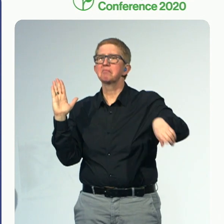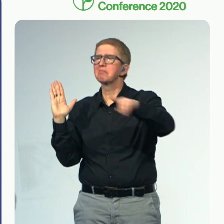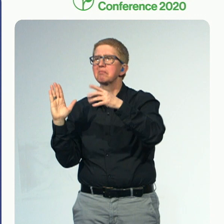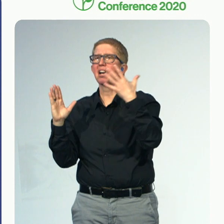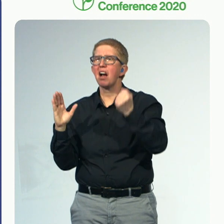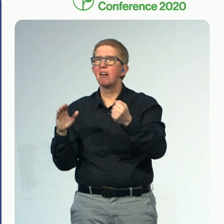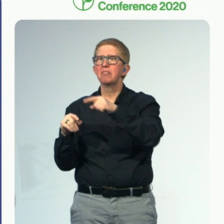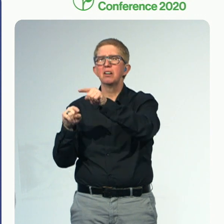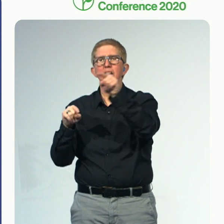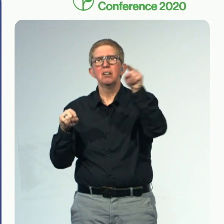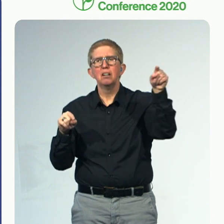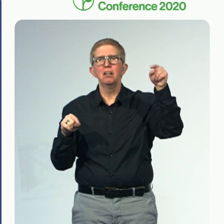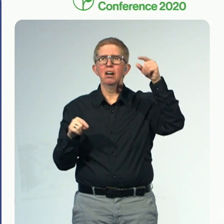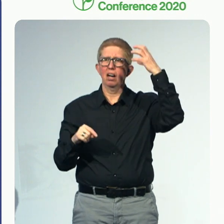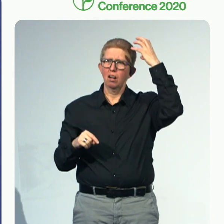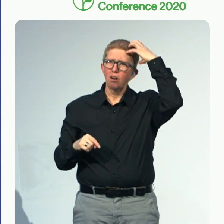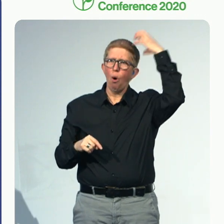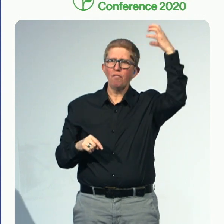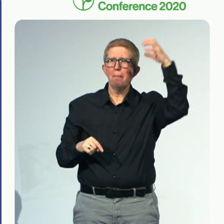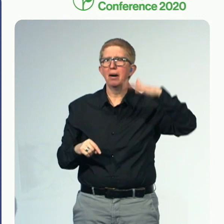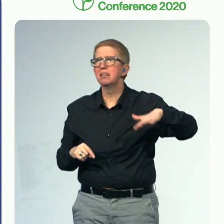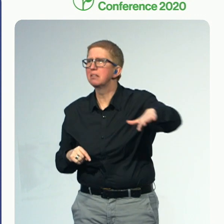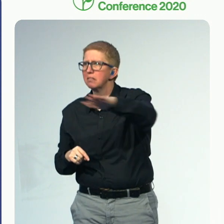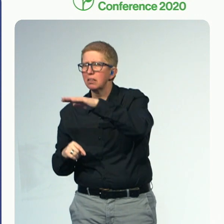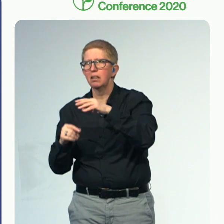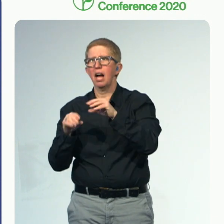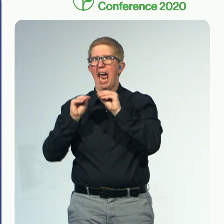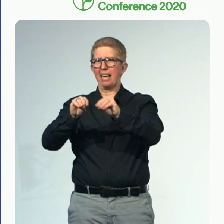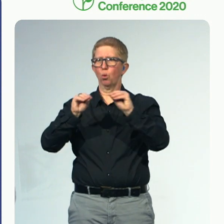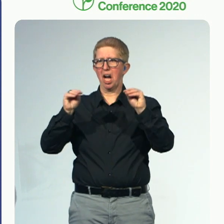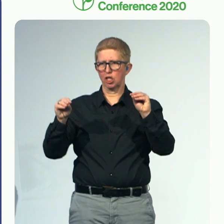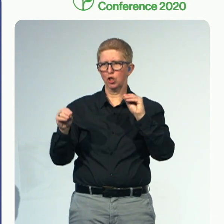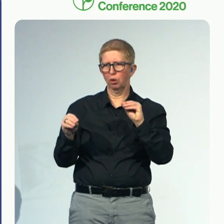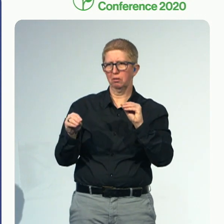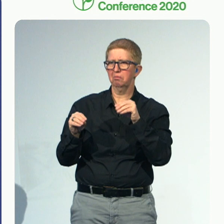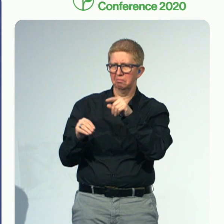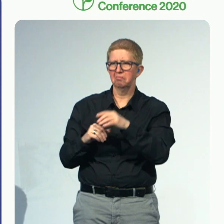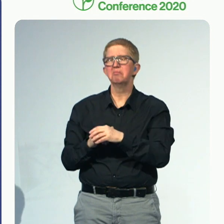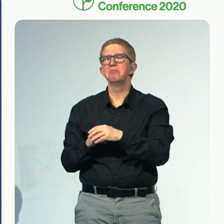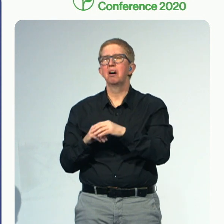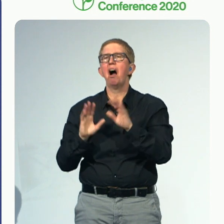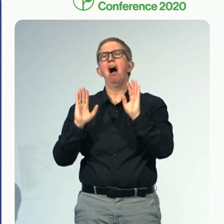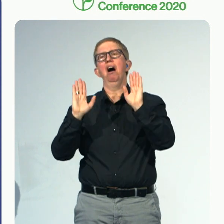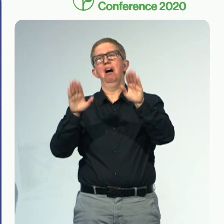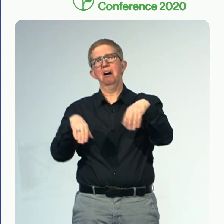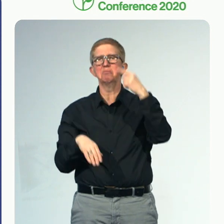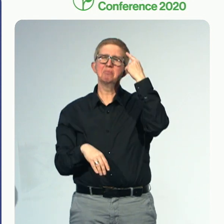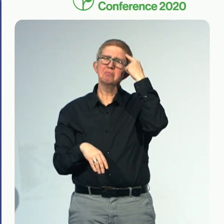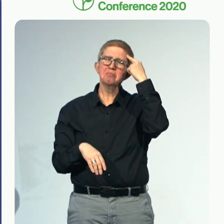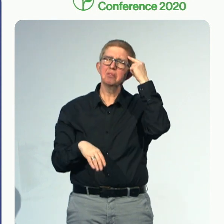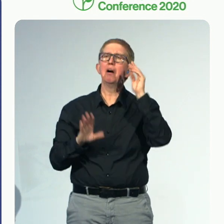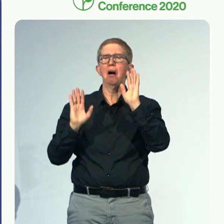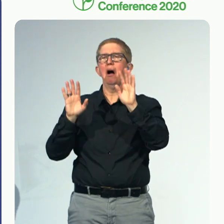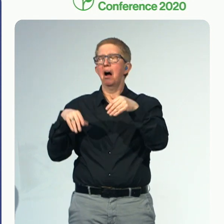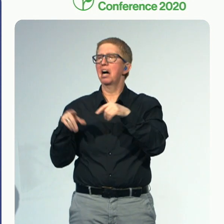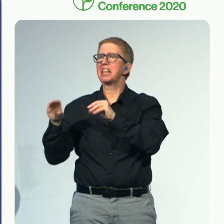should also make sure that the disability is mainstreamed in all aspects of the education sector plan. When they look at teacher training,